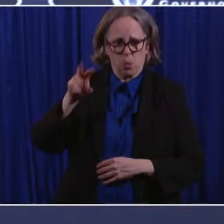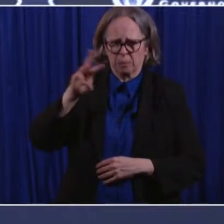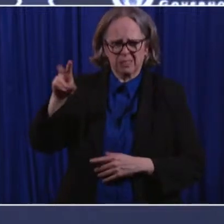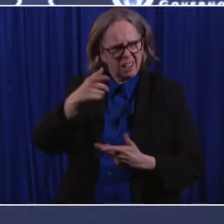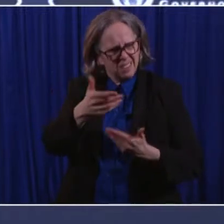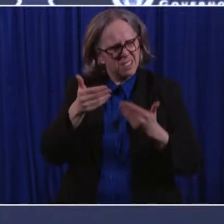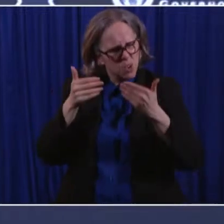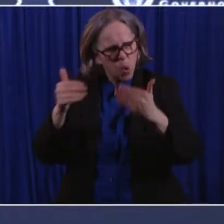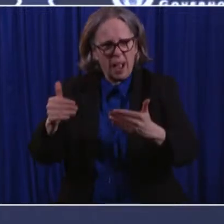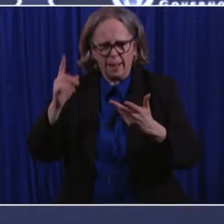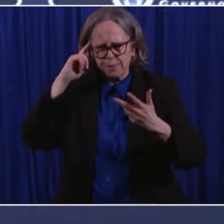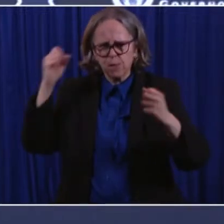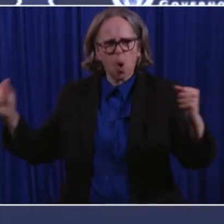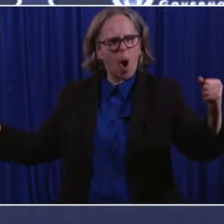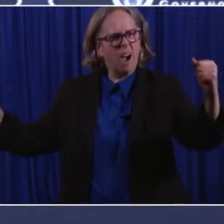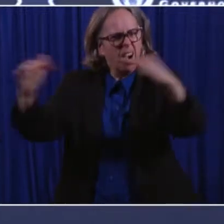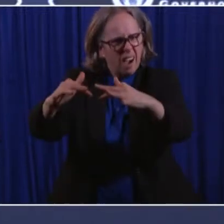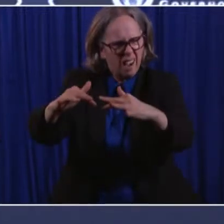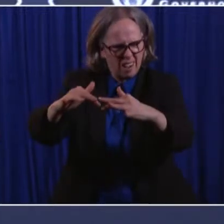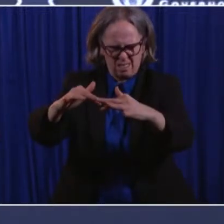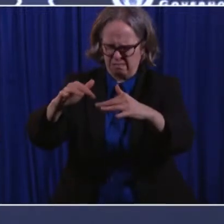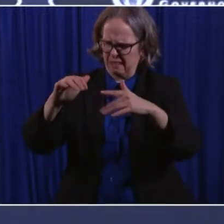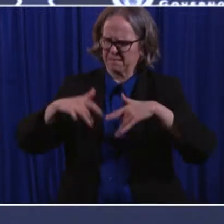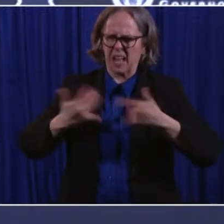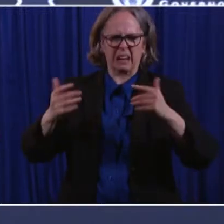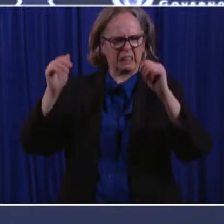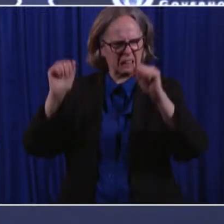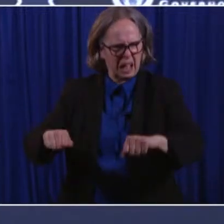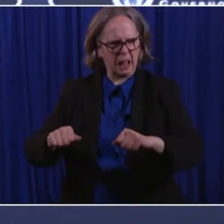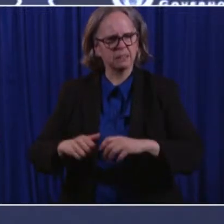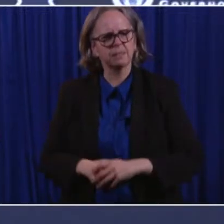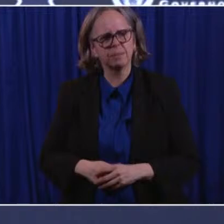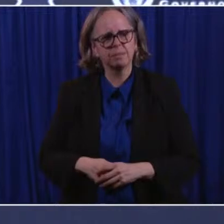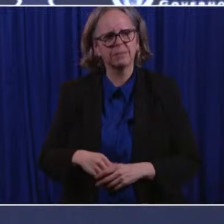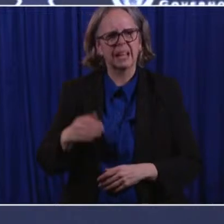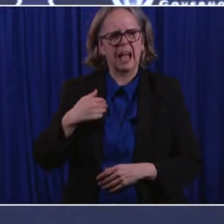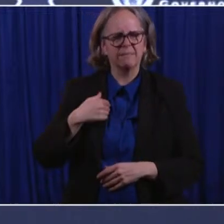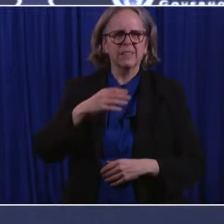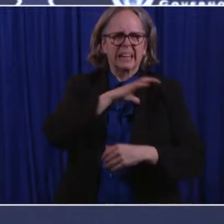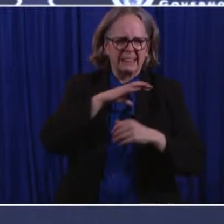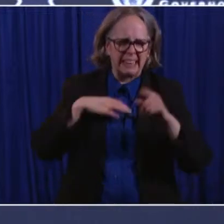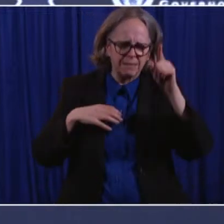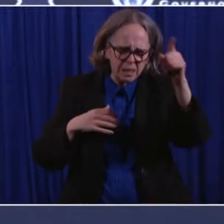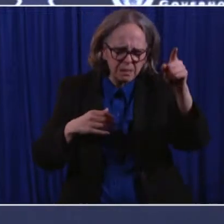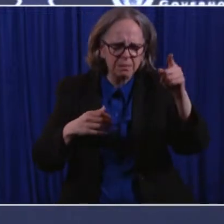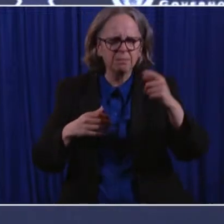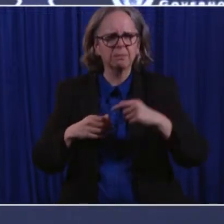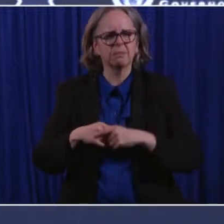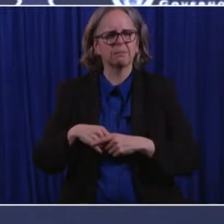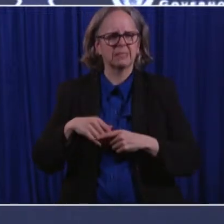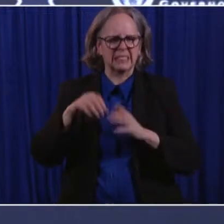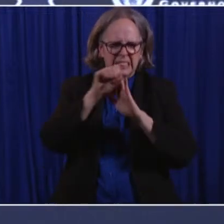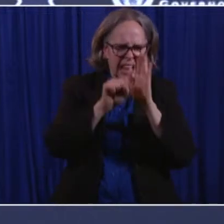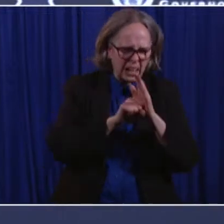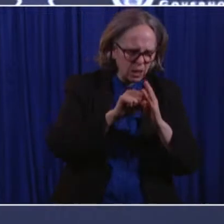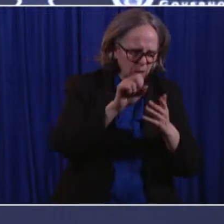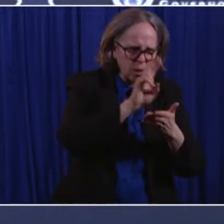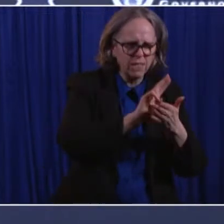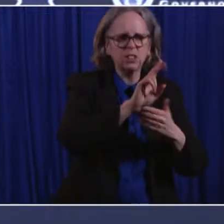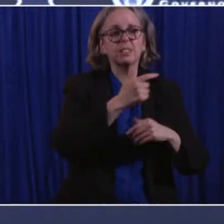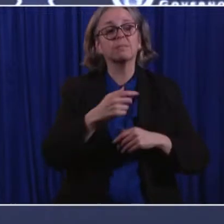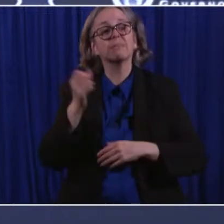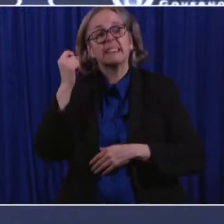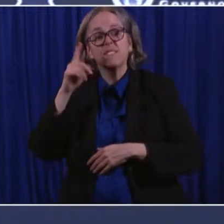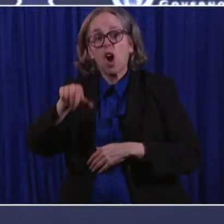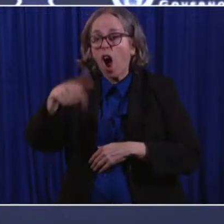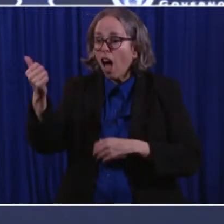site at the Wolstein Center in Cleveland, at Cleveland State. Portal will also be used at the other mass vaccination sites as they begin to schedule appointments in